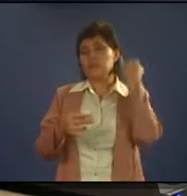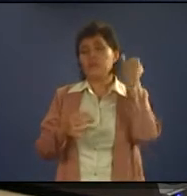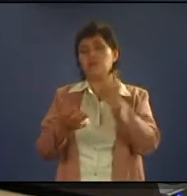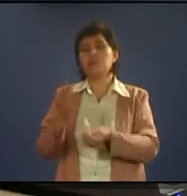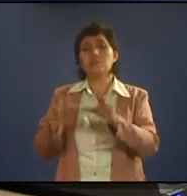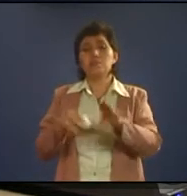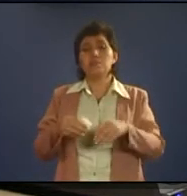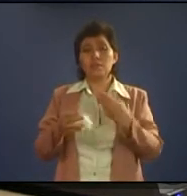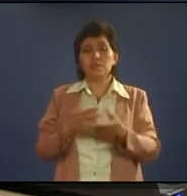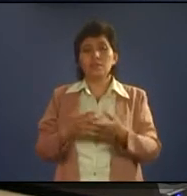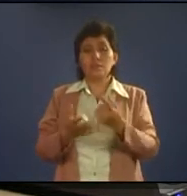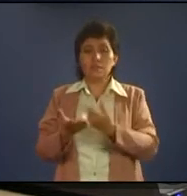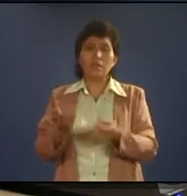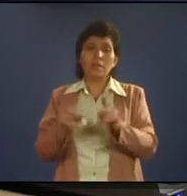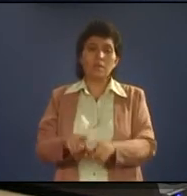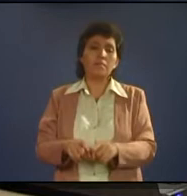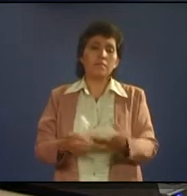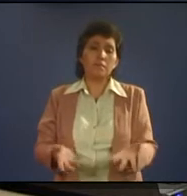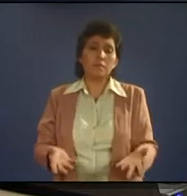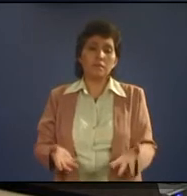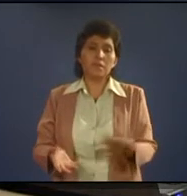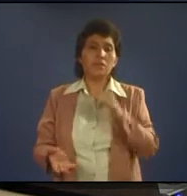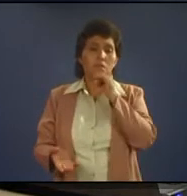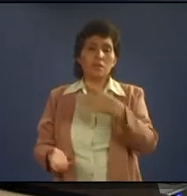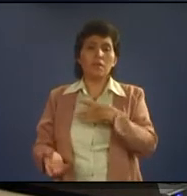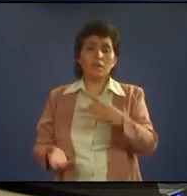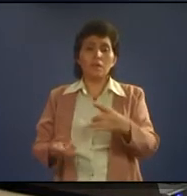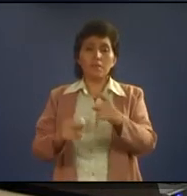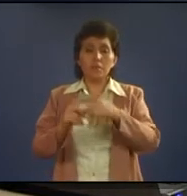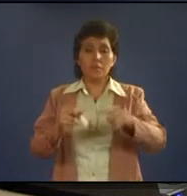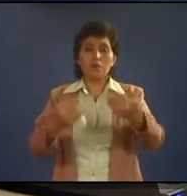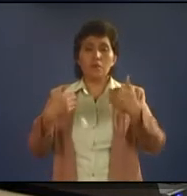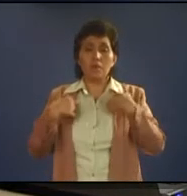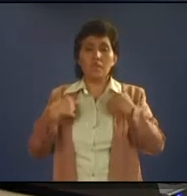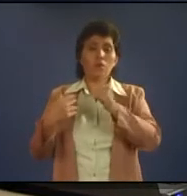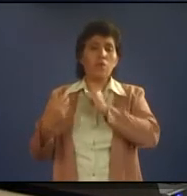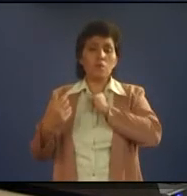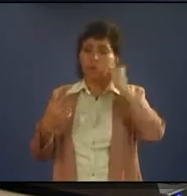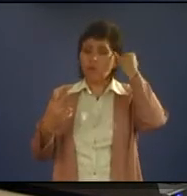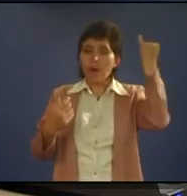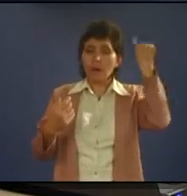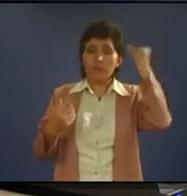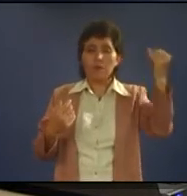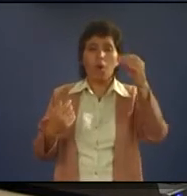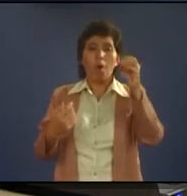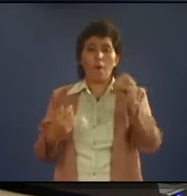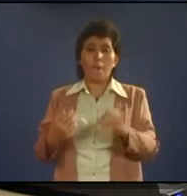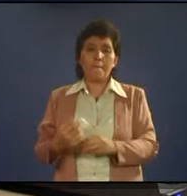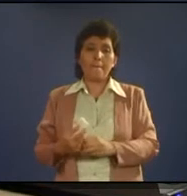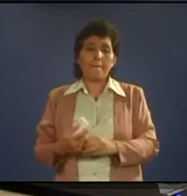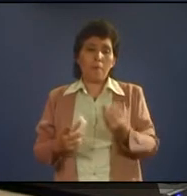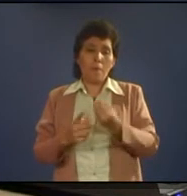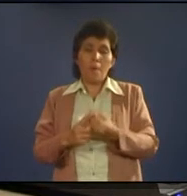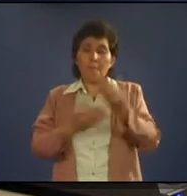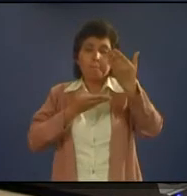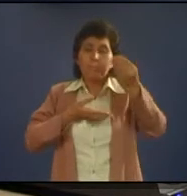enough, and they don't like it when you have your own opinion or you give your own suggestion. It's very hard to them